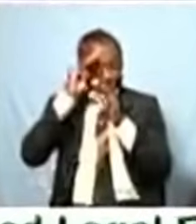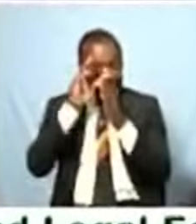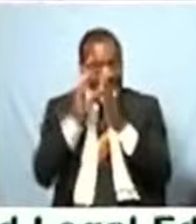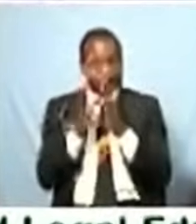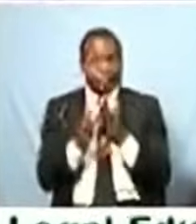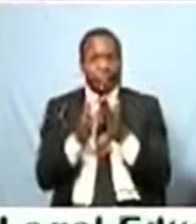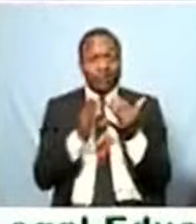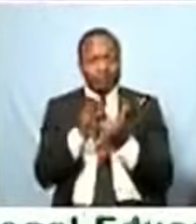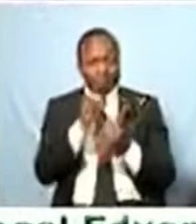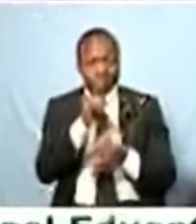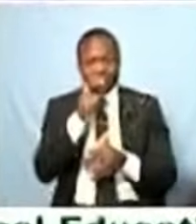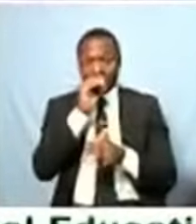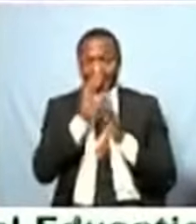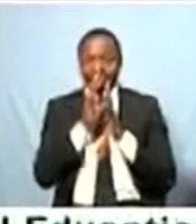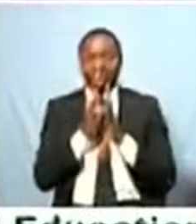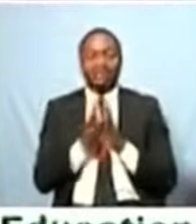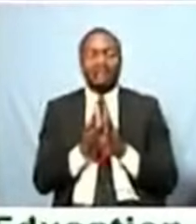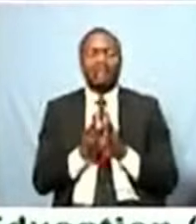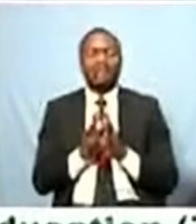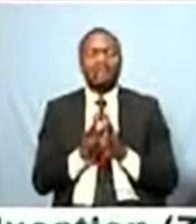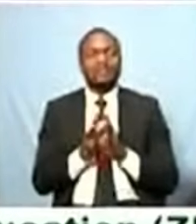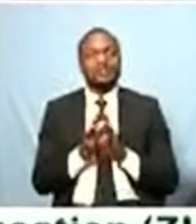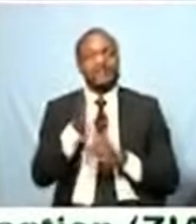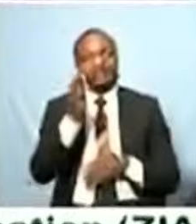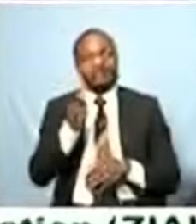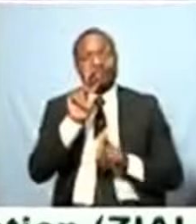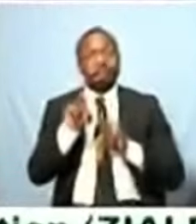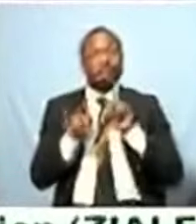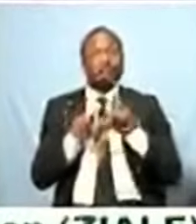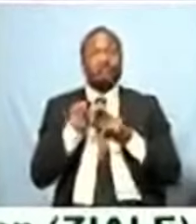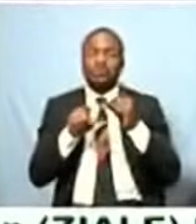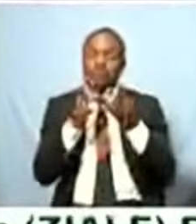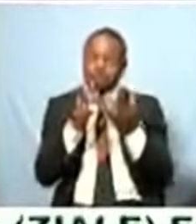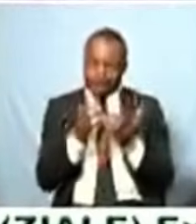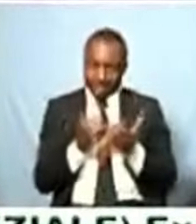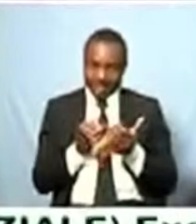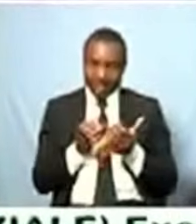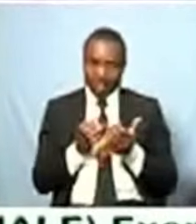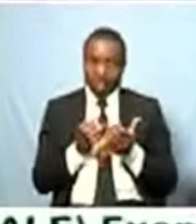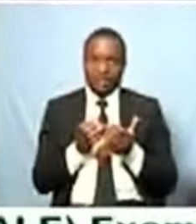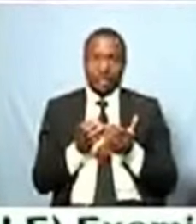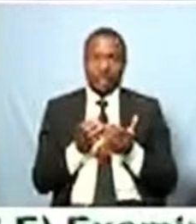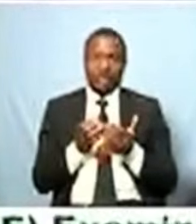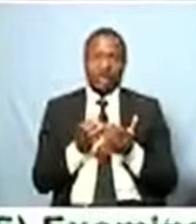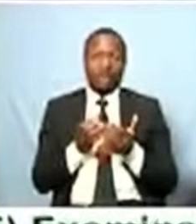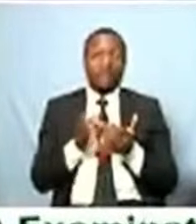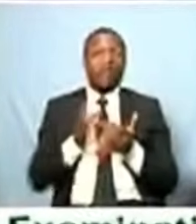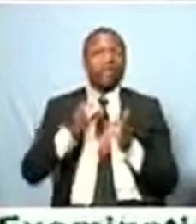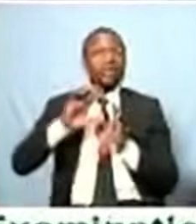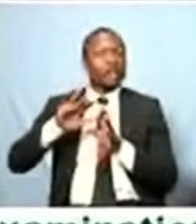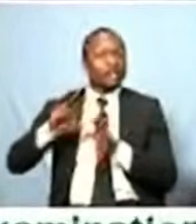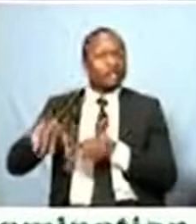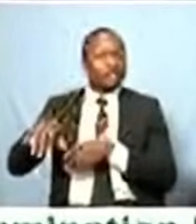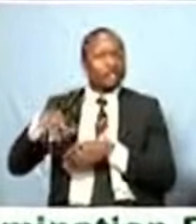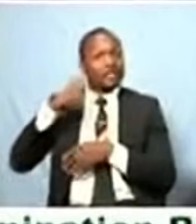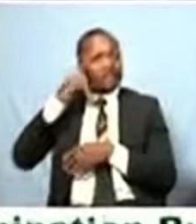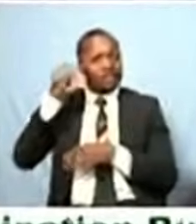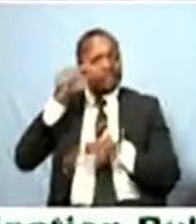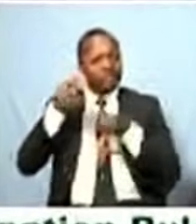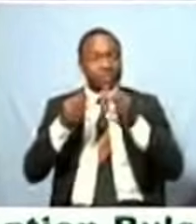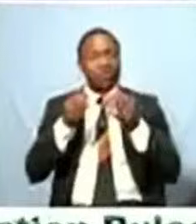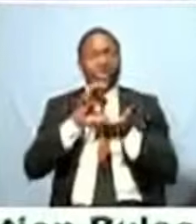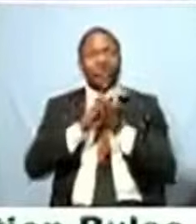Minister, through you, Madam Speaker, there are people that want to live their dreams. If their dream was to become a